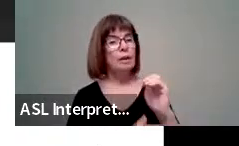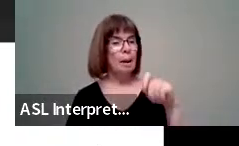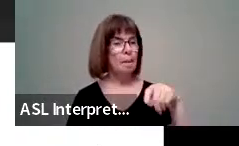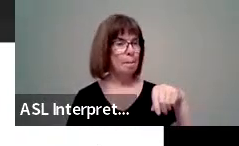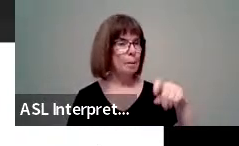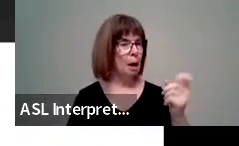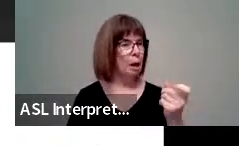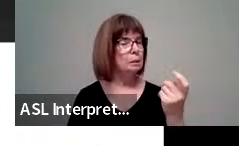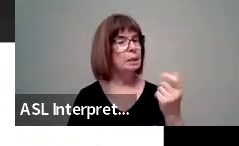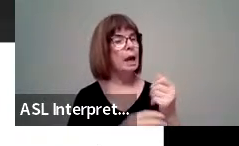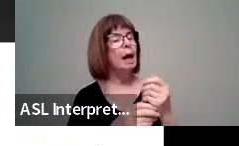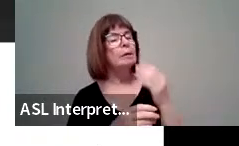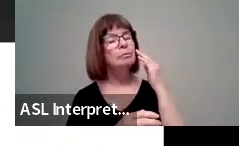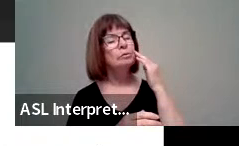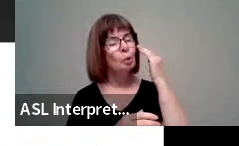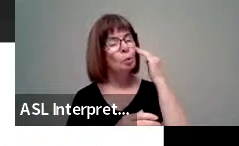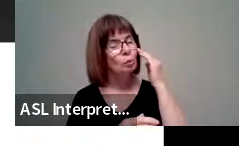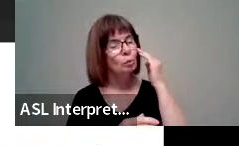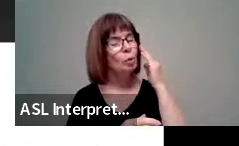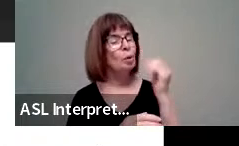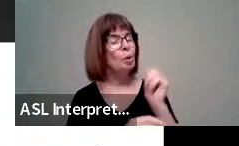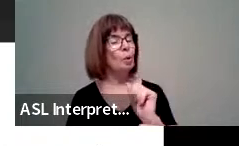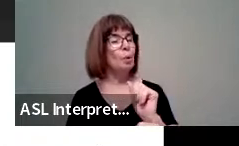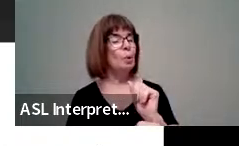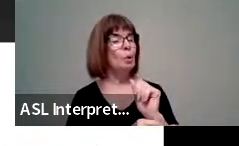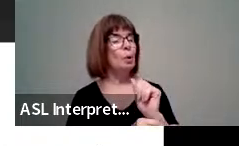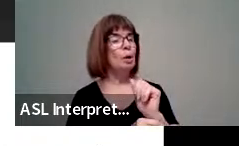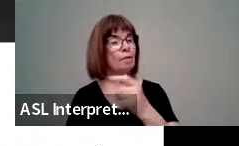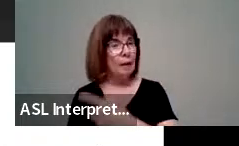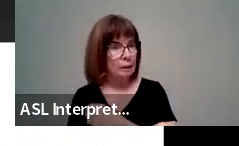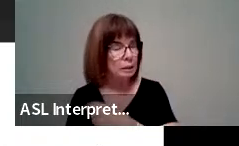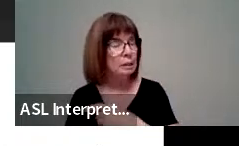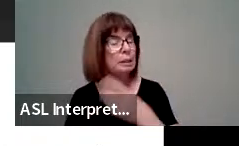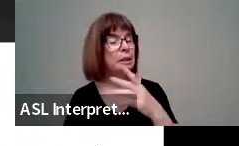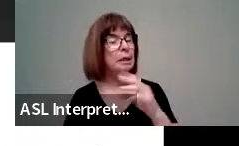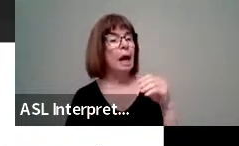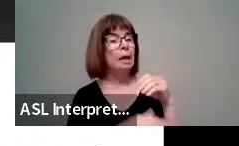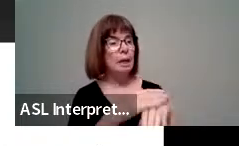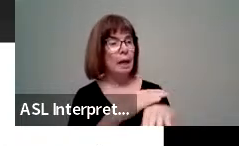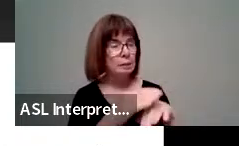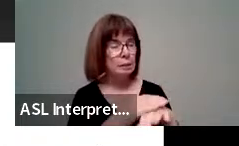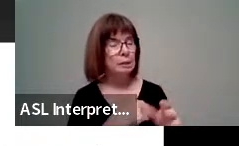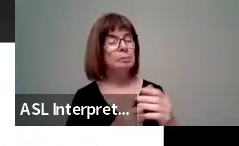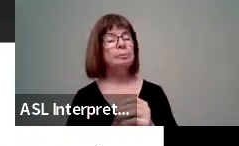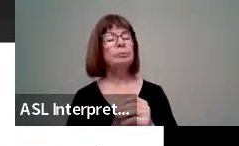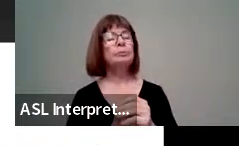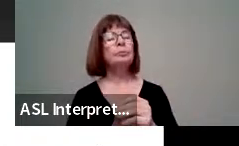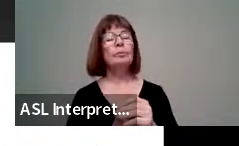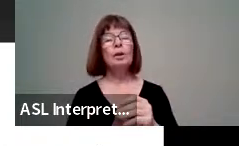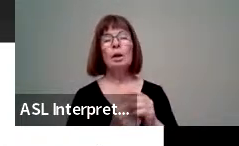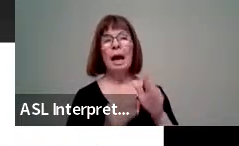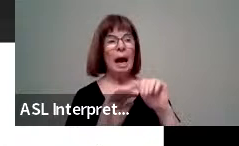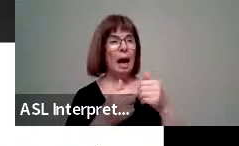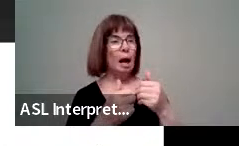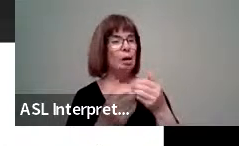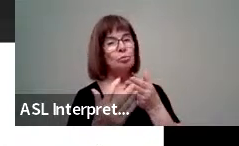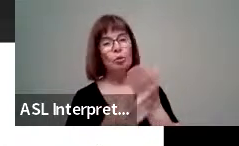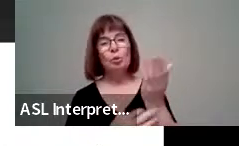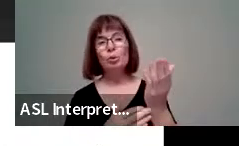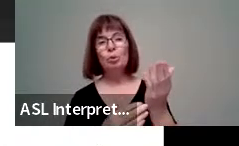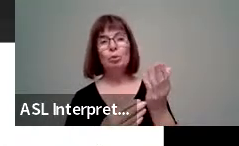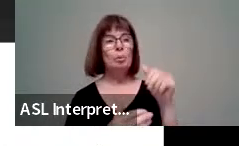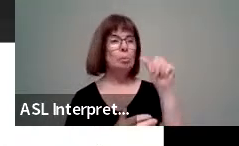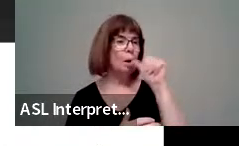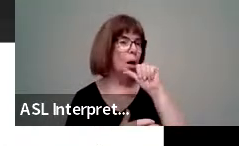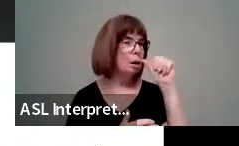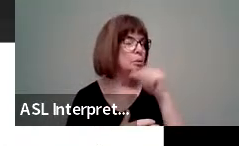access. And our efforts are working to reach to communities through clubs, bars, balls, and